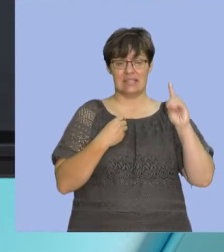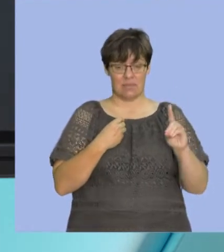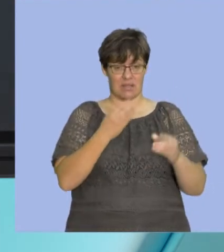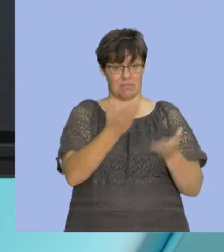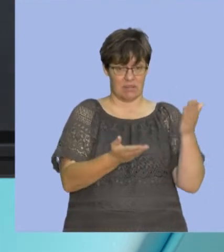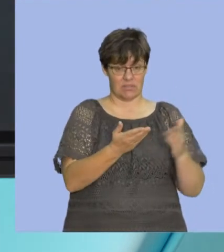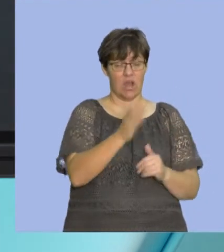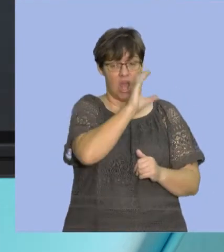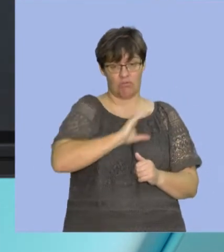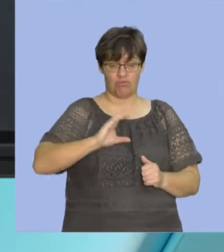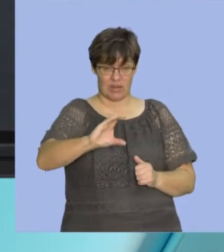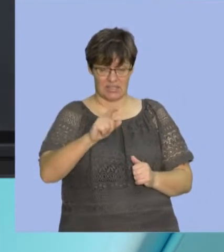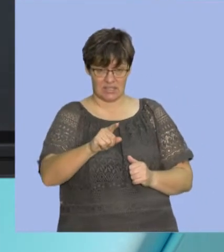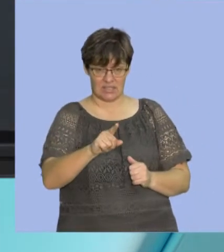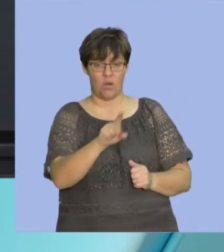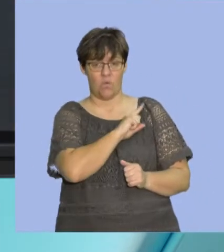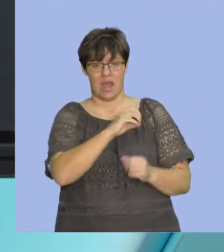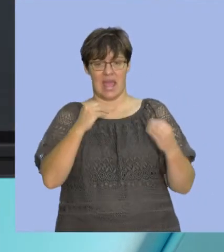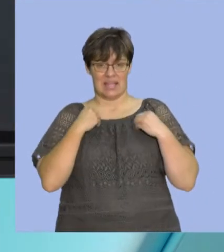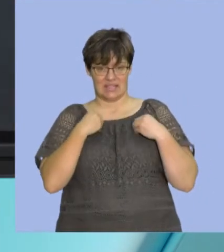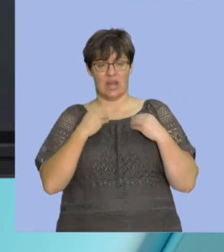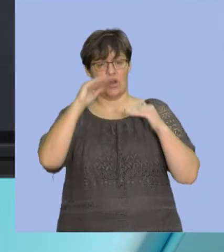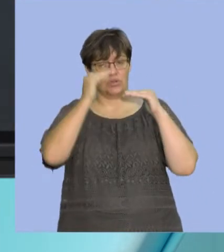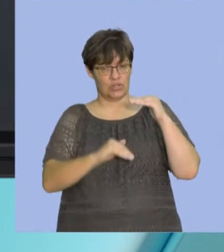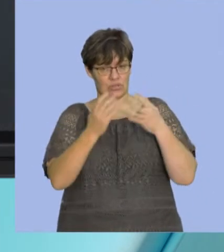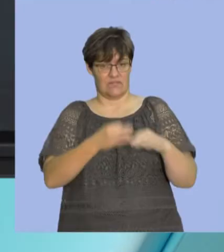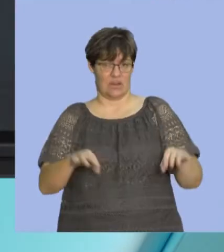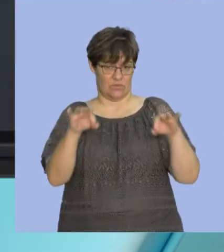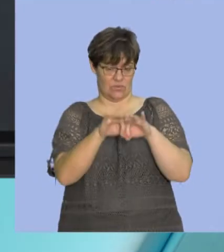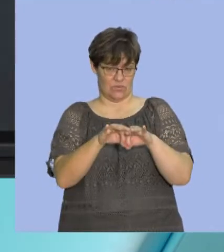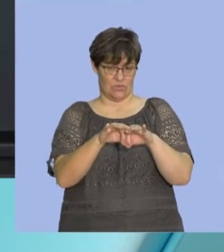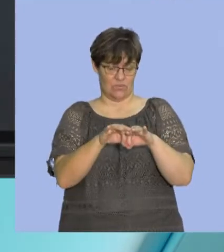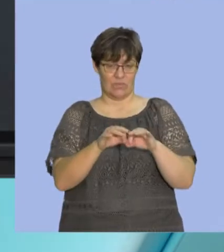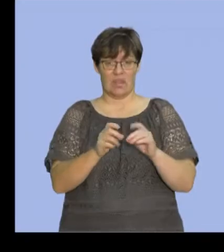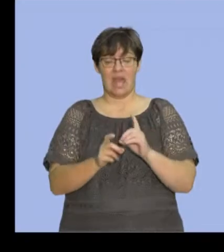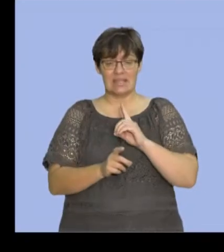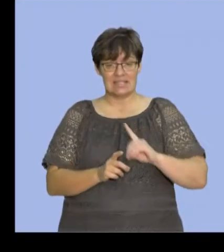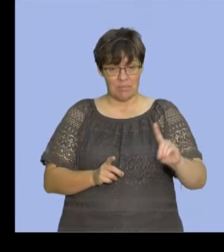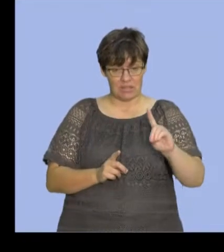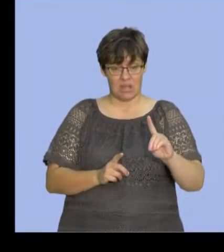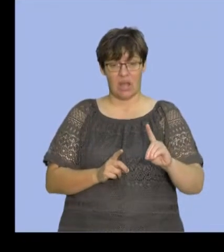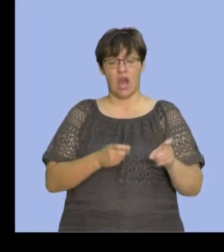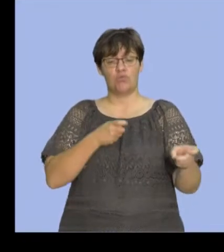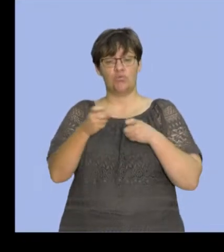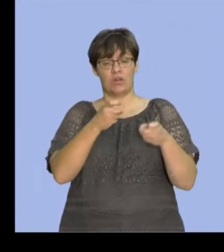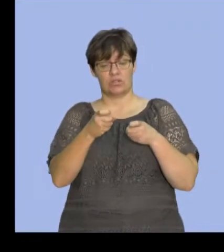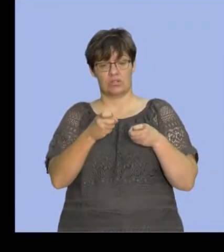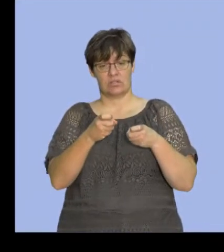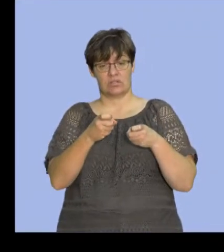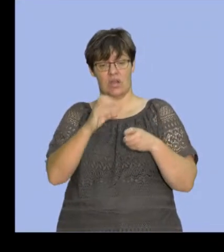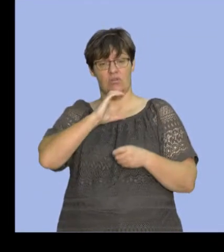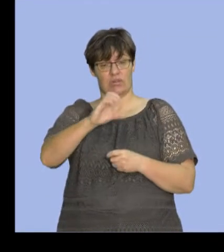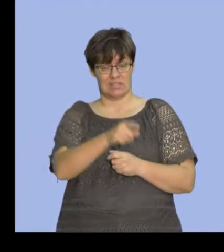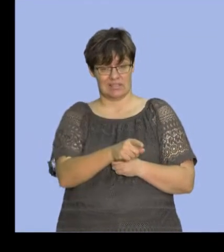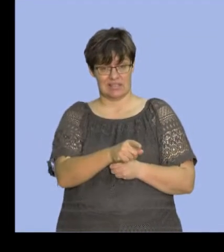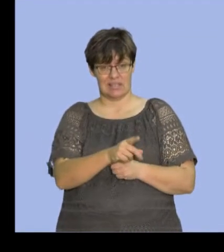you're going to credit it because it's an asset reducing in value. And you're going to debit your creditors control. Here we go. There's the